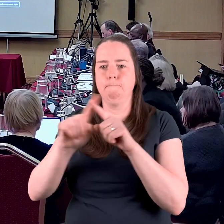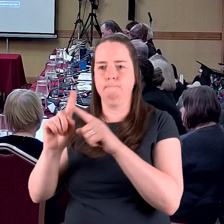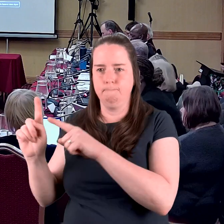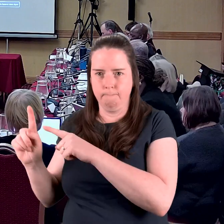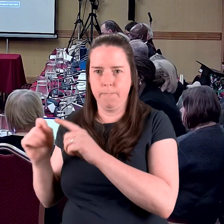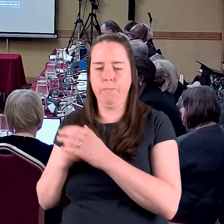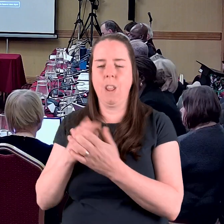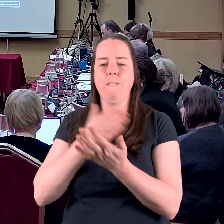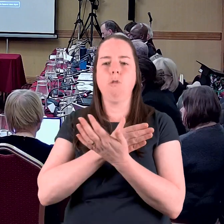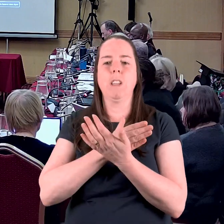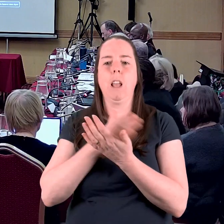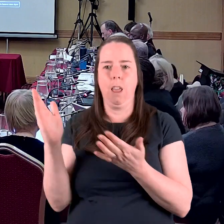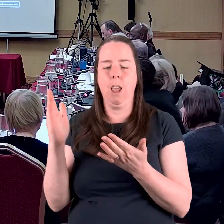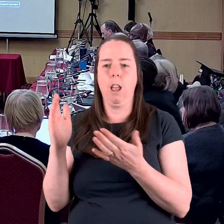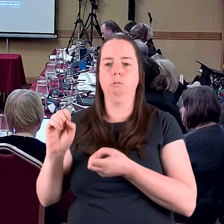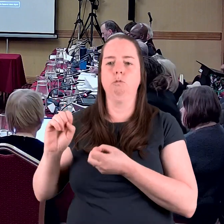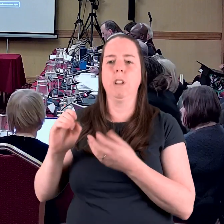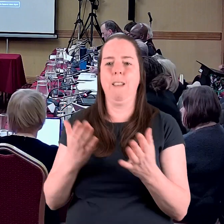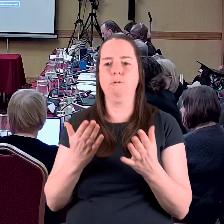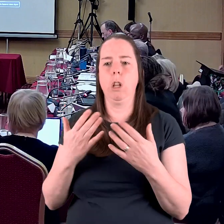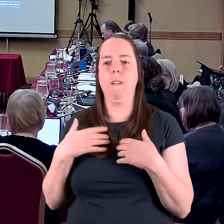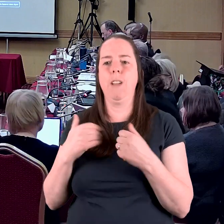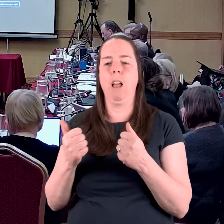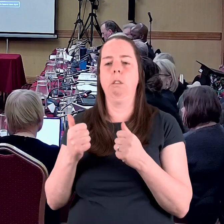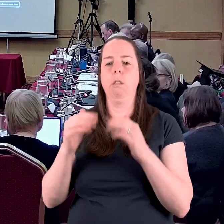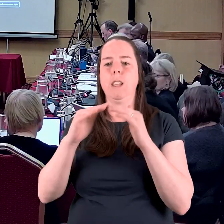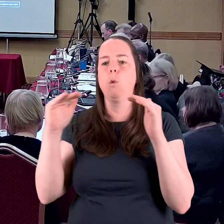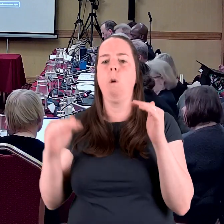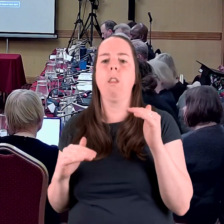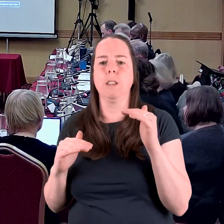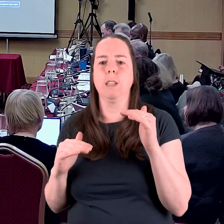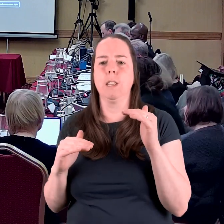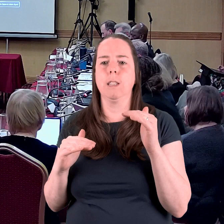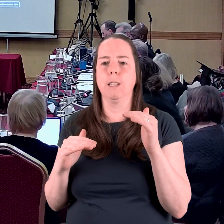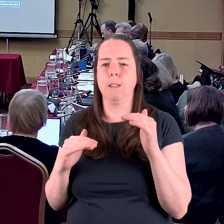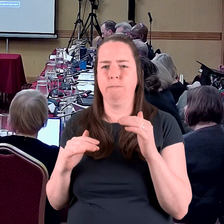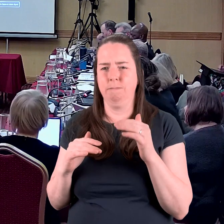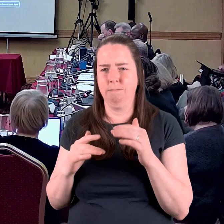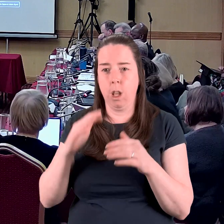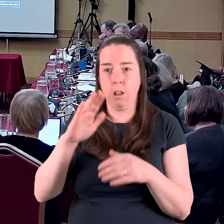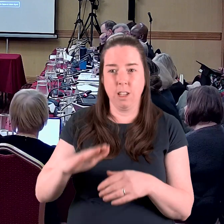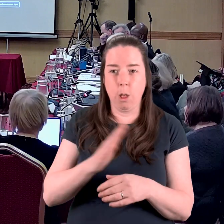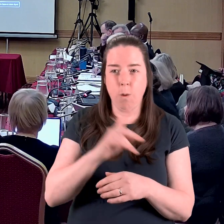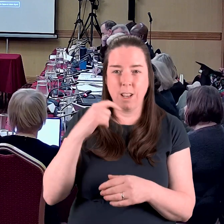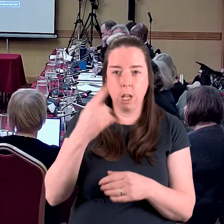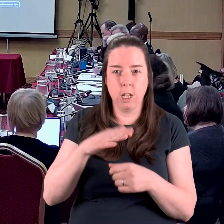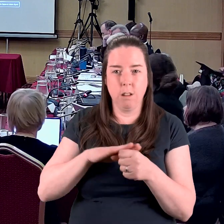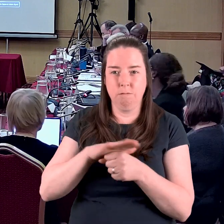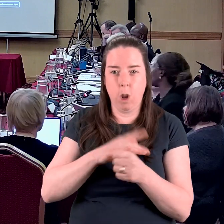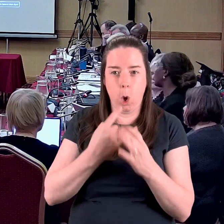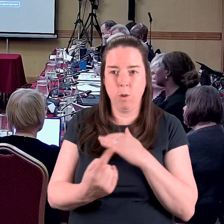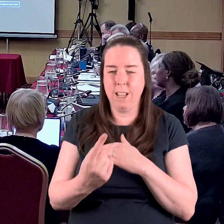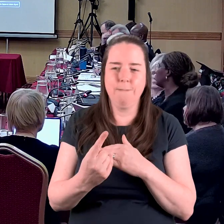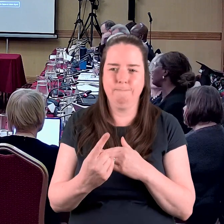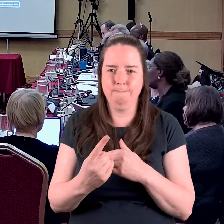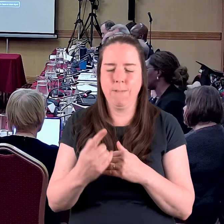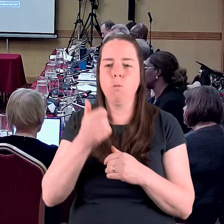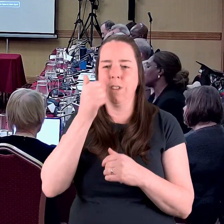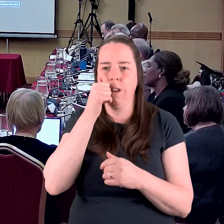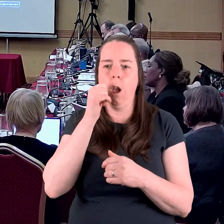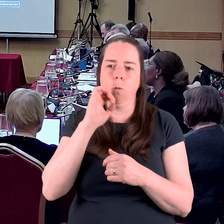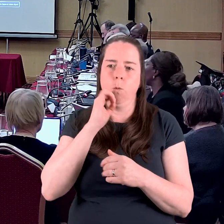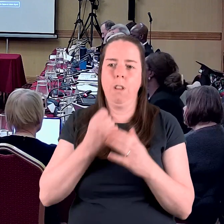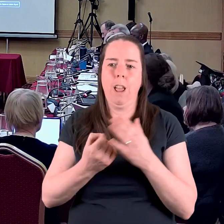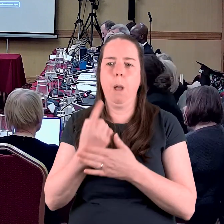various organizations. We were very clear that delivery of health inequalities will not happen at just Southwest London